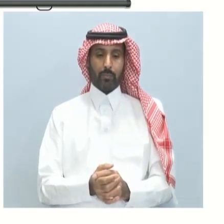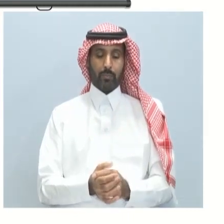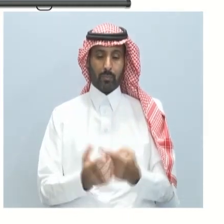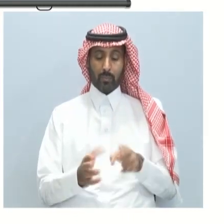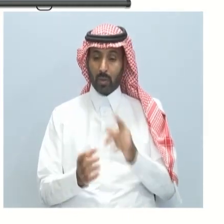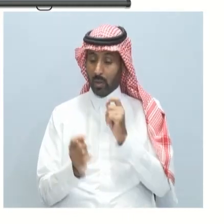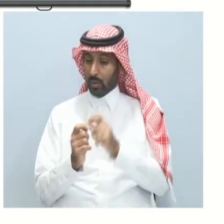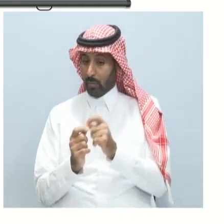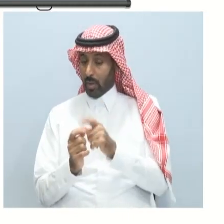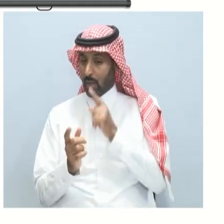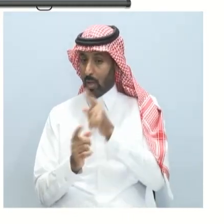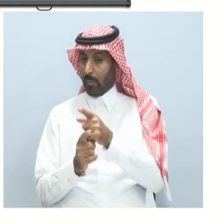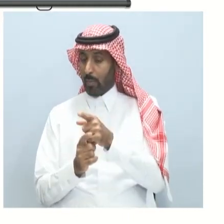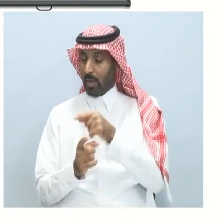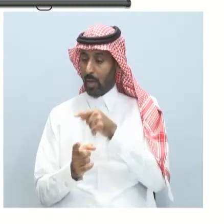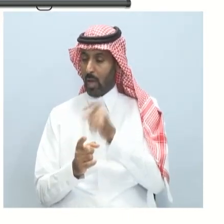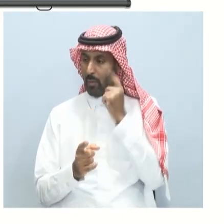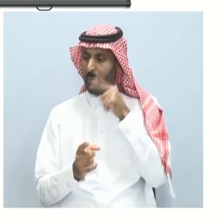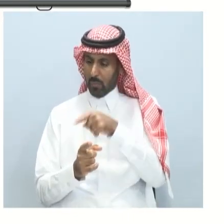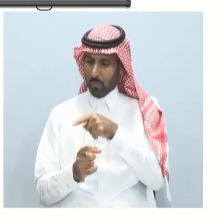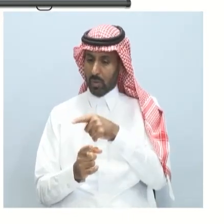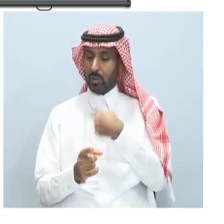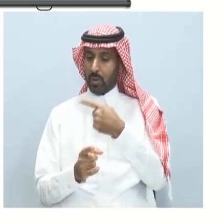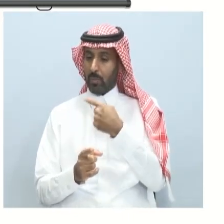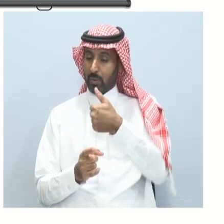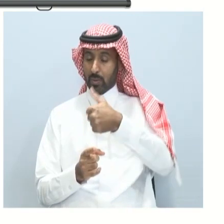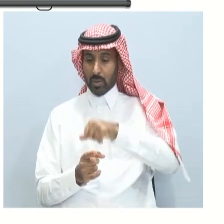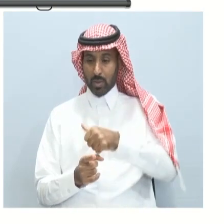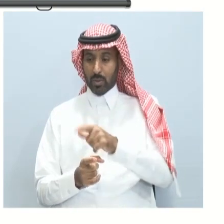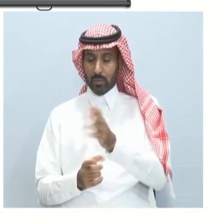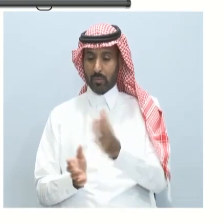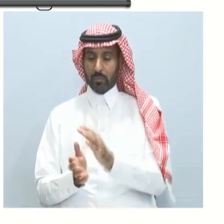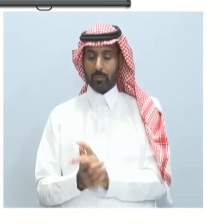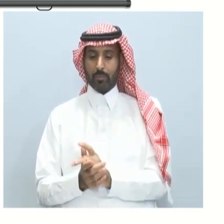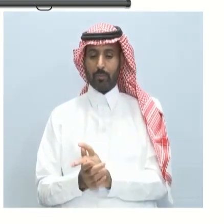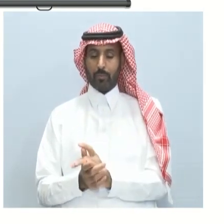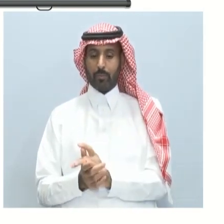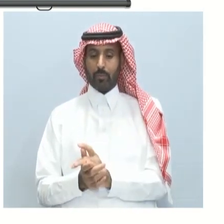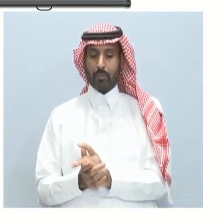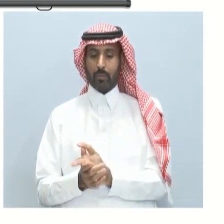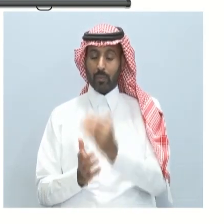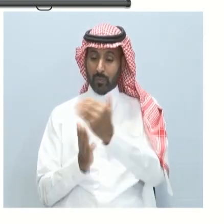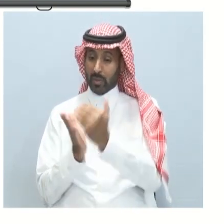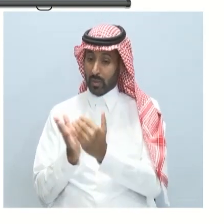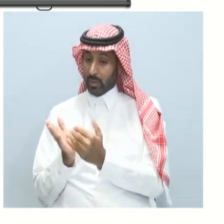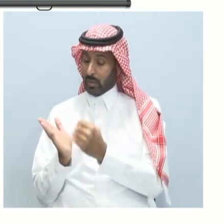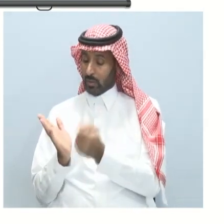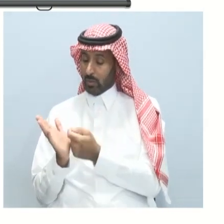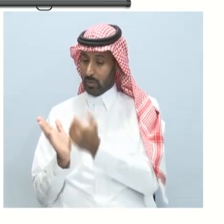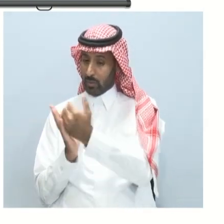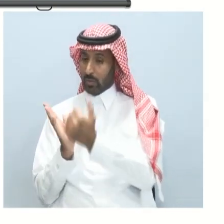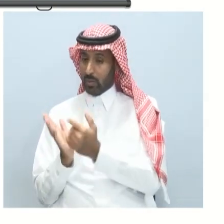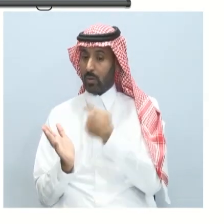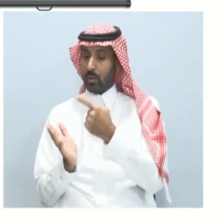gave opinions. Of course, we gave opinions for the people that we are talking about. We composed a Venn diagram, as we showed that we